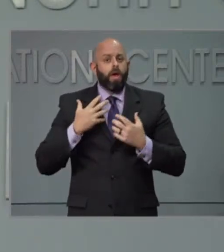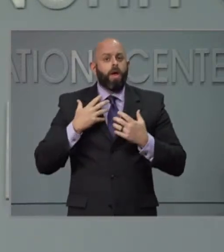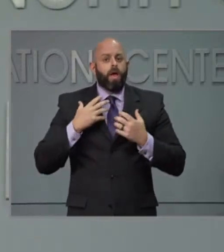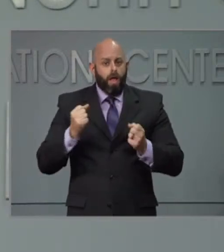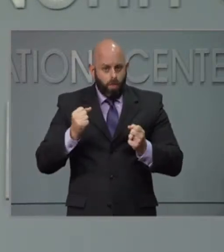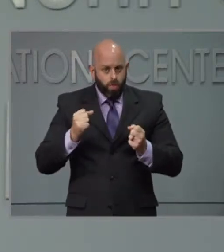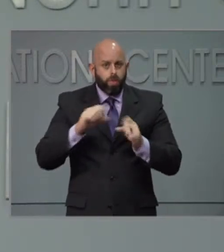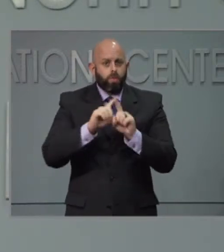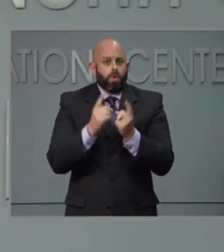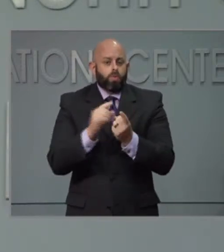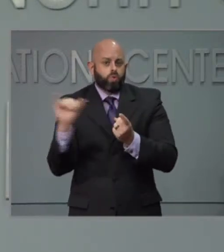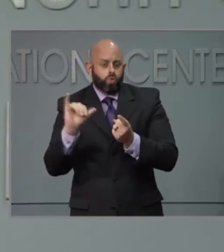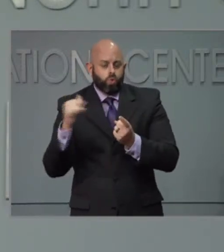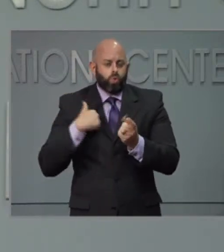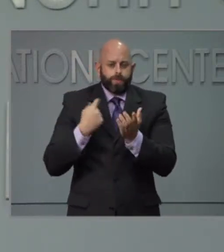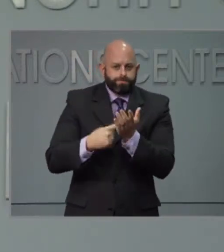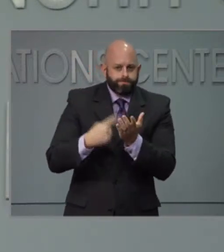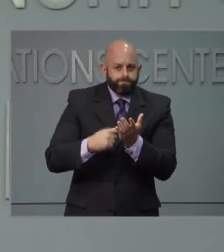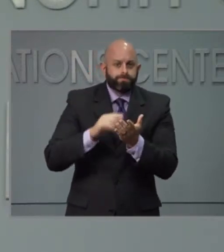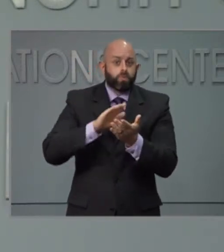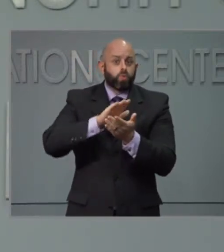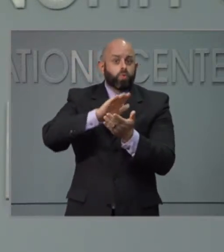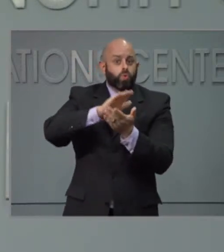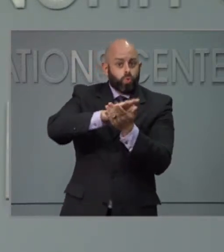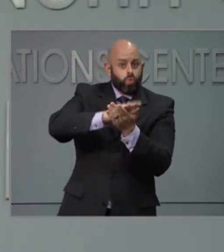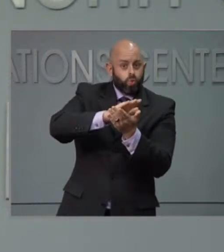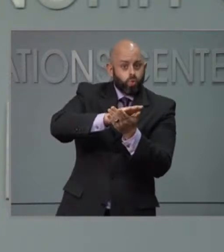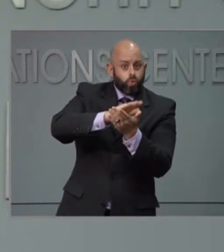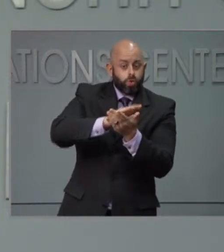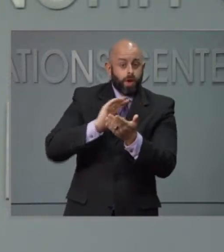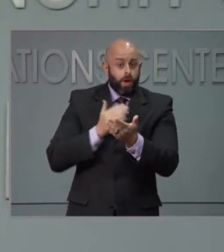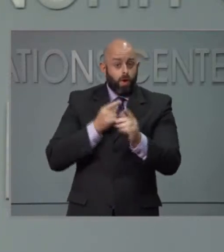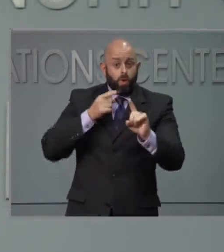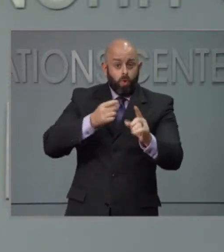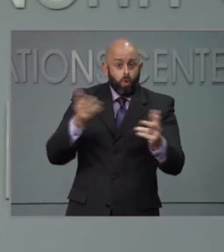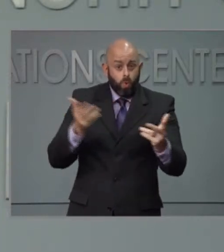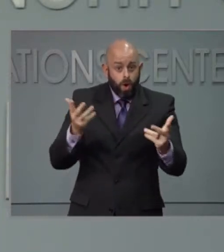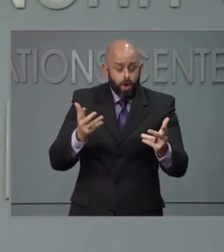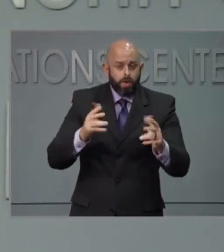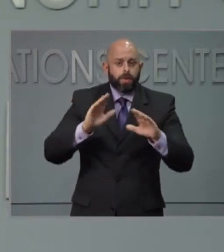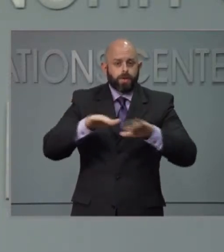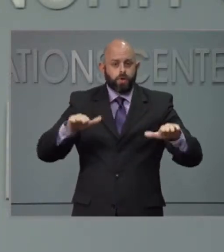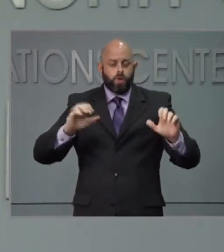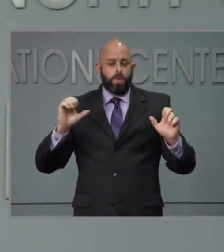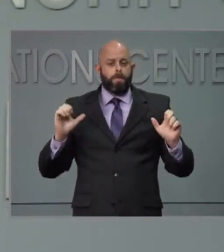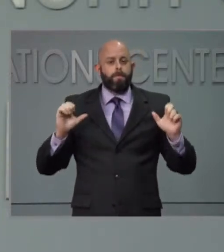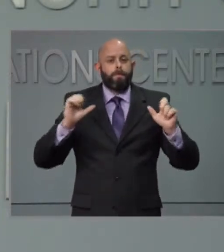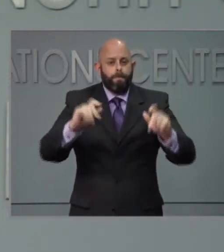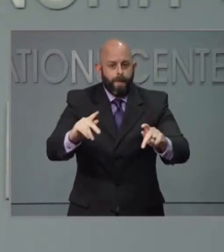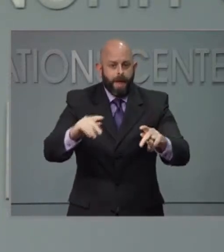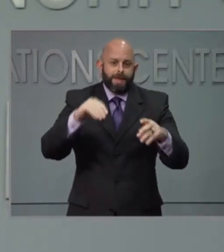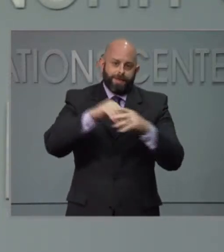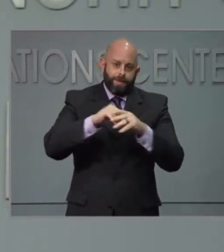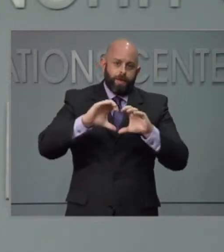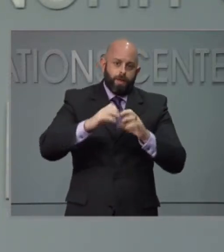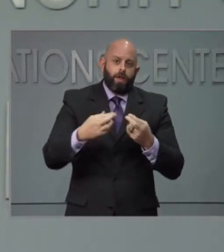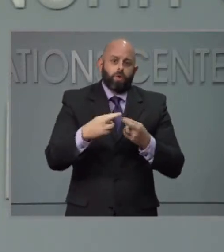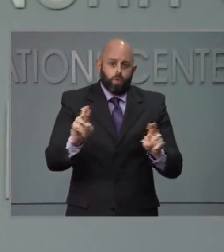schools. Our number one goal is to get our children back safely into our school,